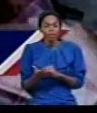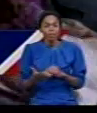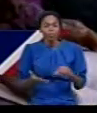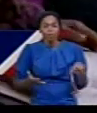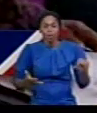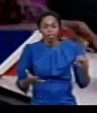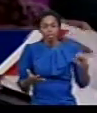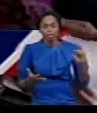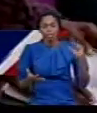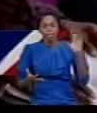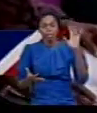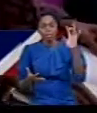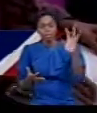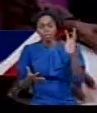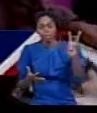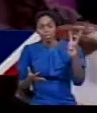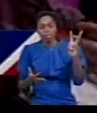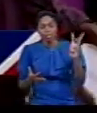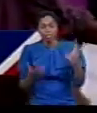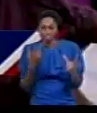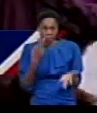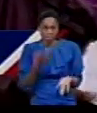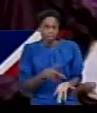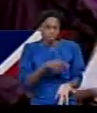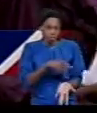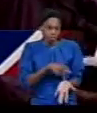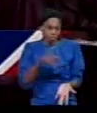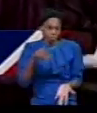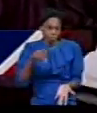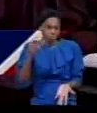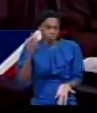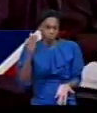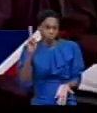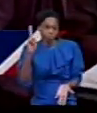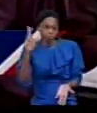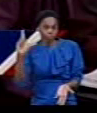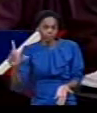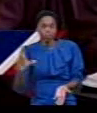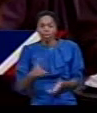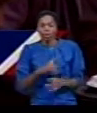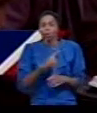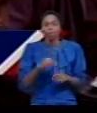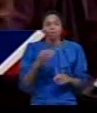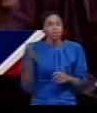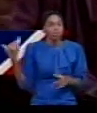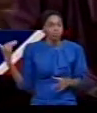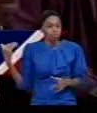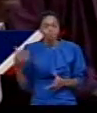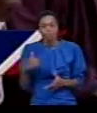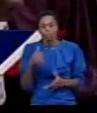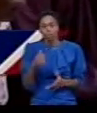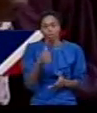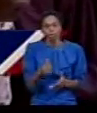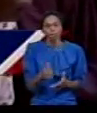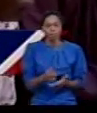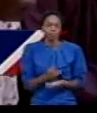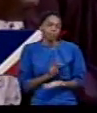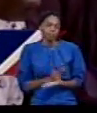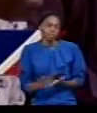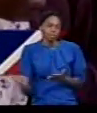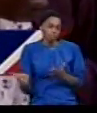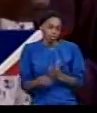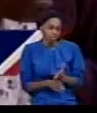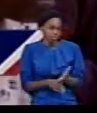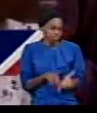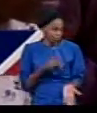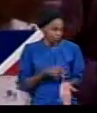reading from verse 6. Here is Saul, when he was Saul, self-righteous. Here is Saul.